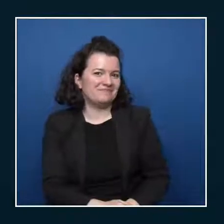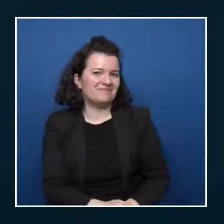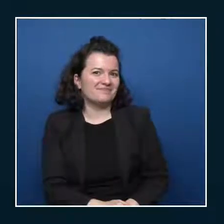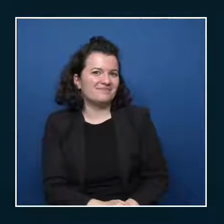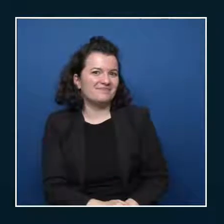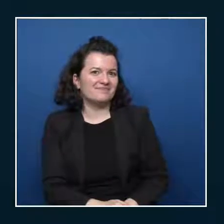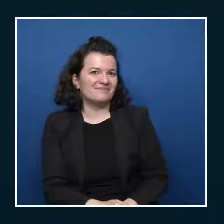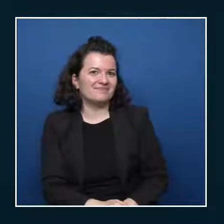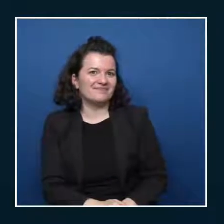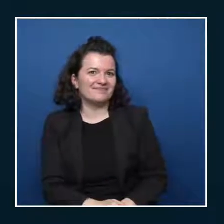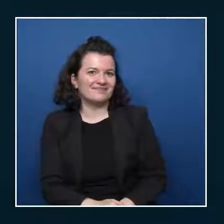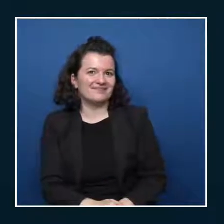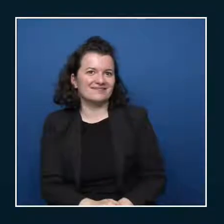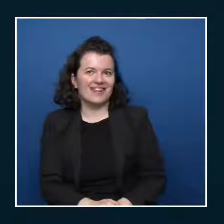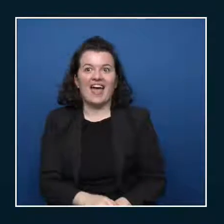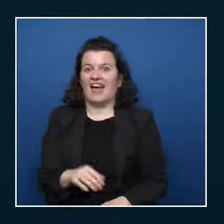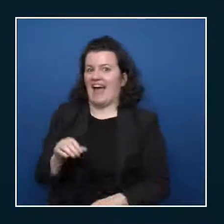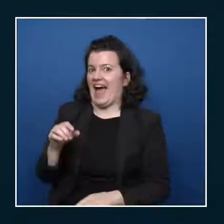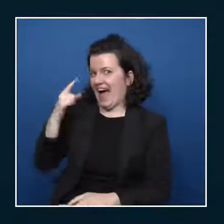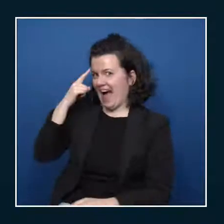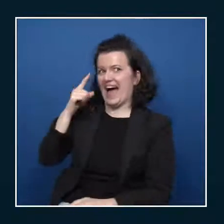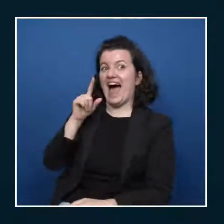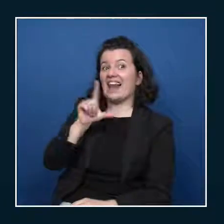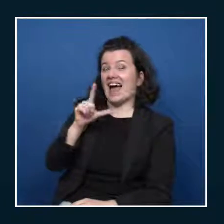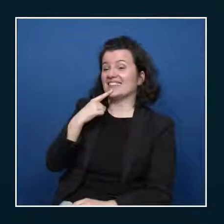you. Seth's going, what the hell?